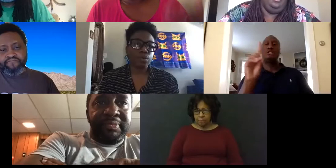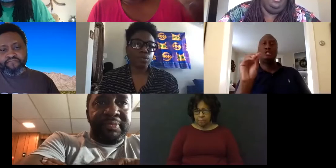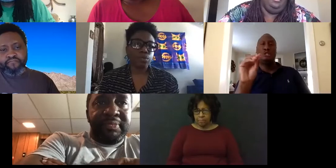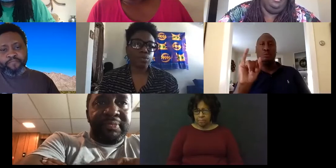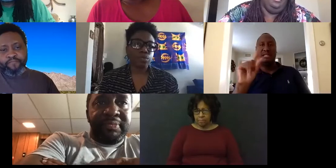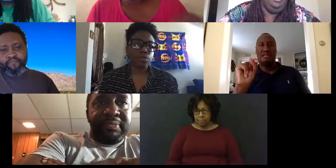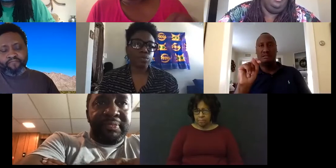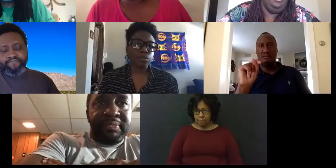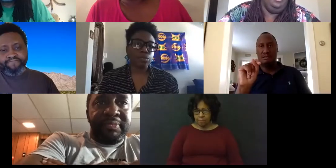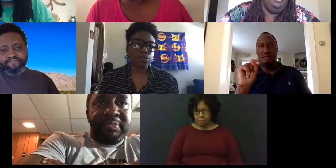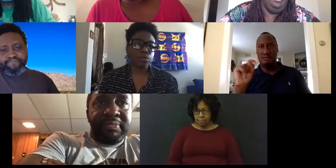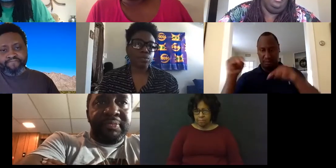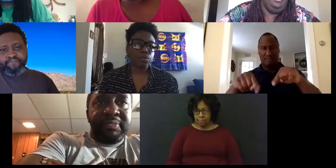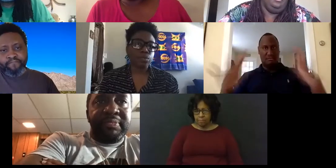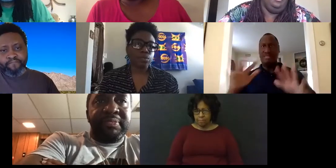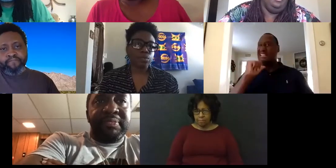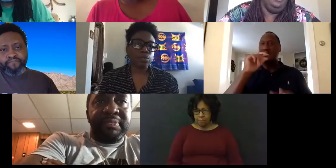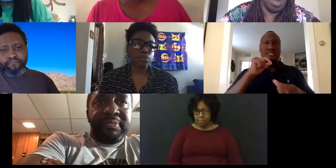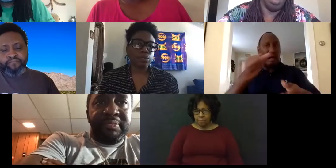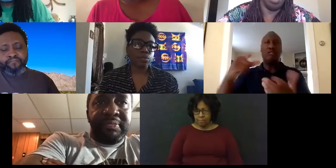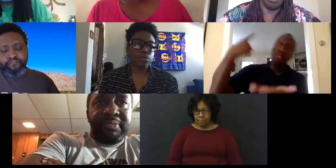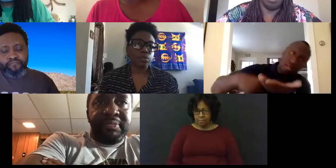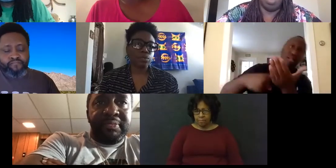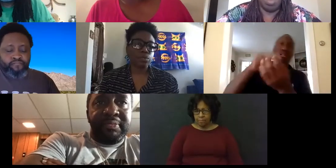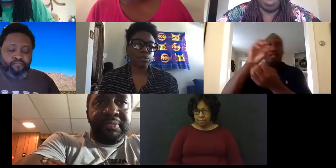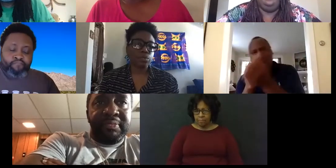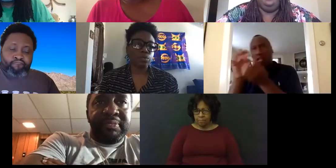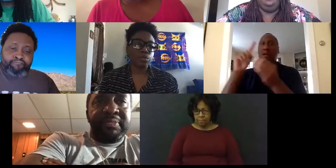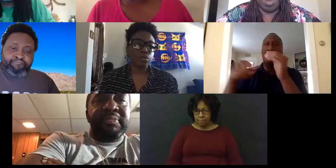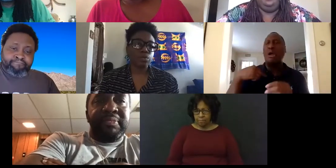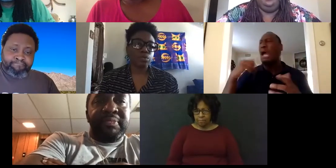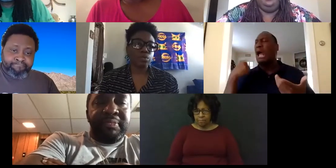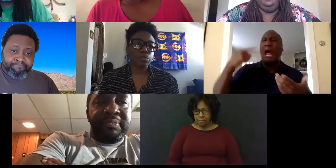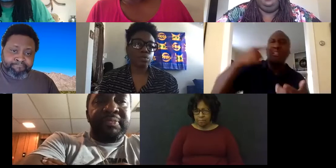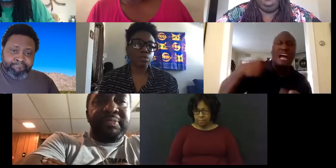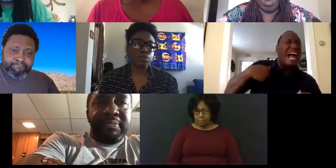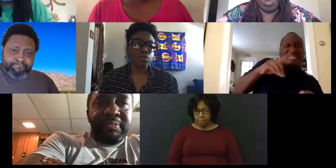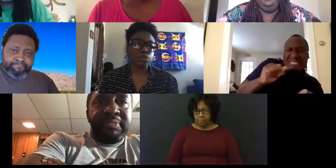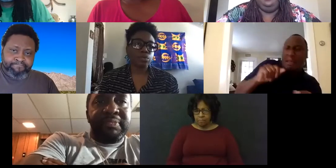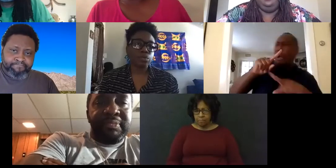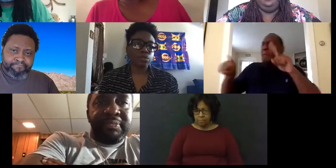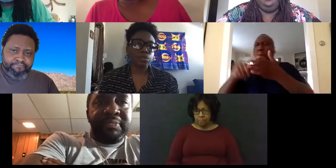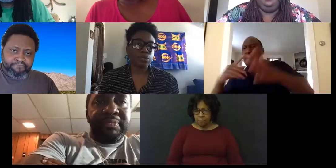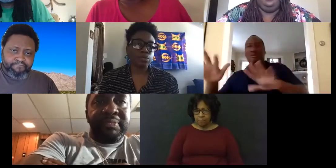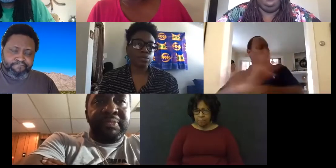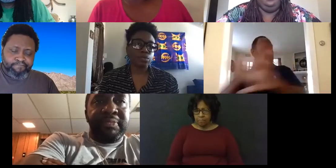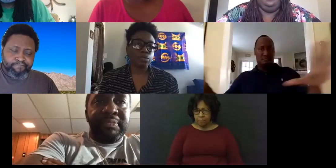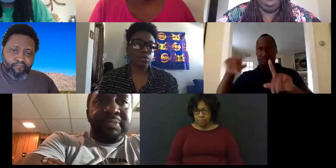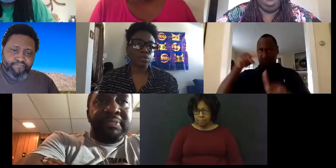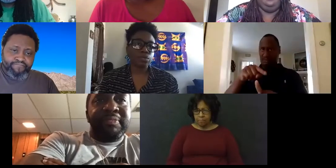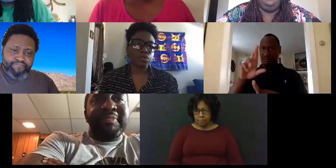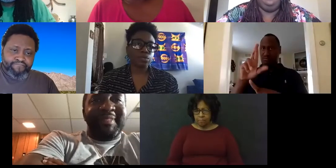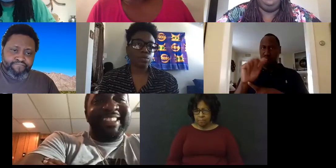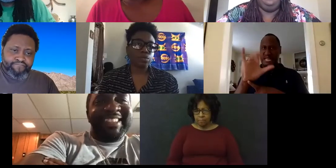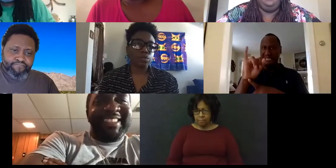say, you need to do this, and then they need to go ahead and do it. You know, not try to negotiate and,